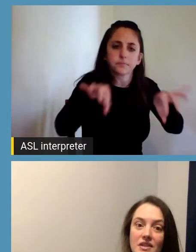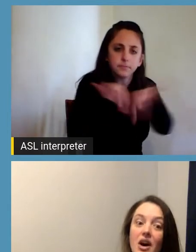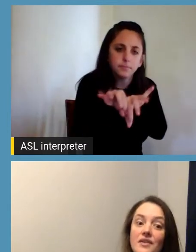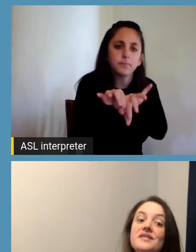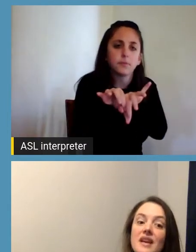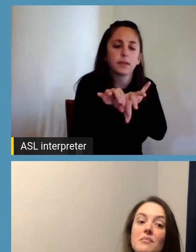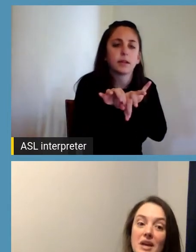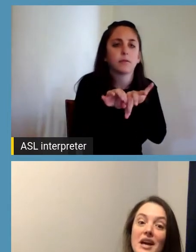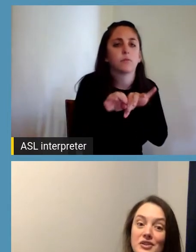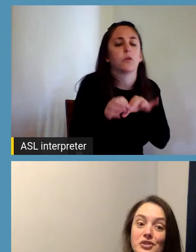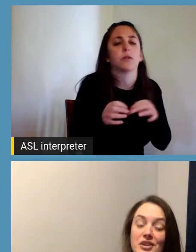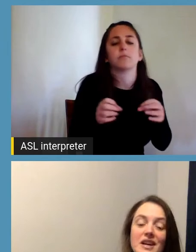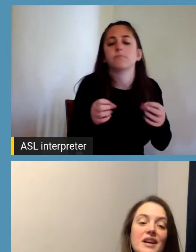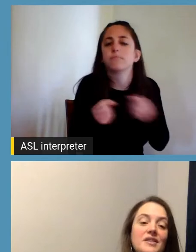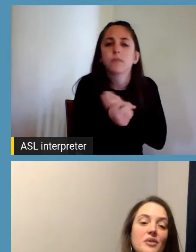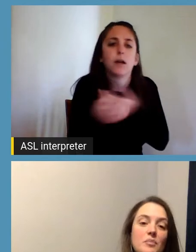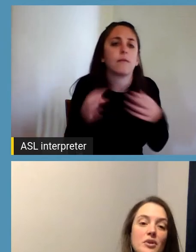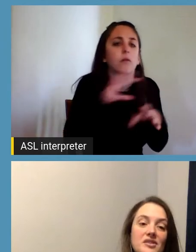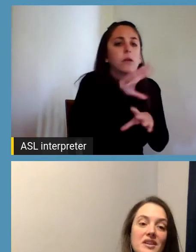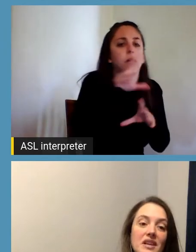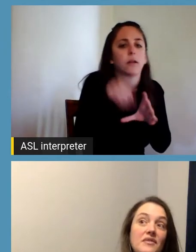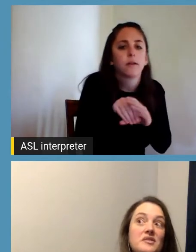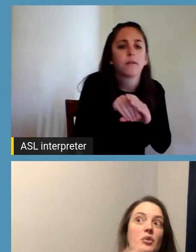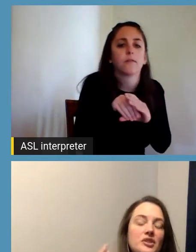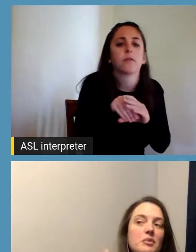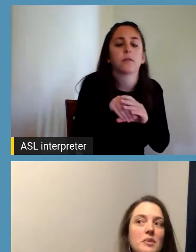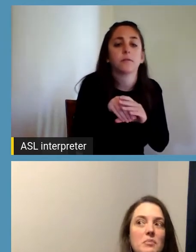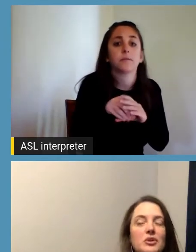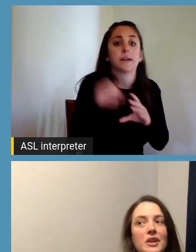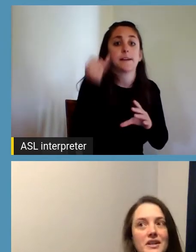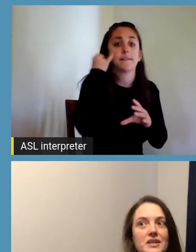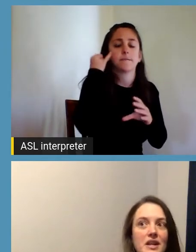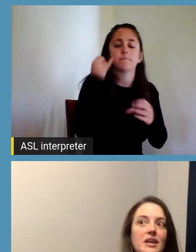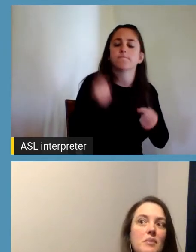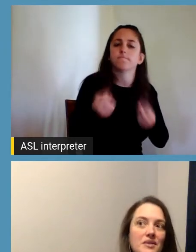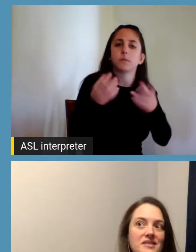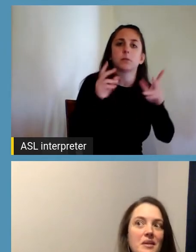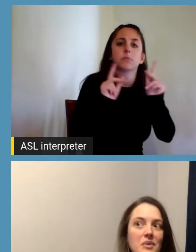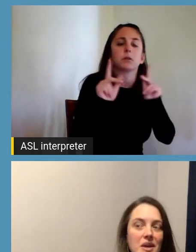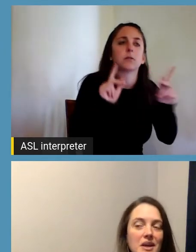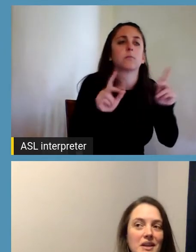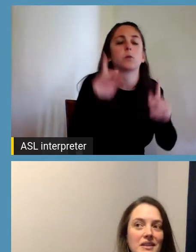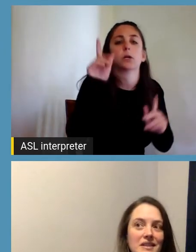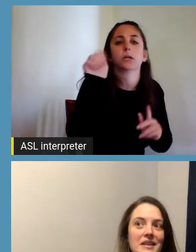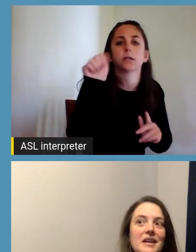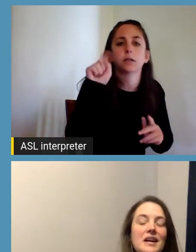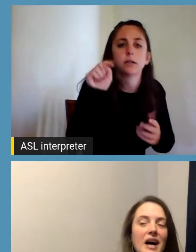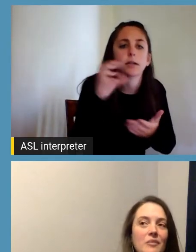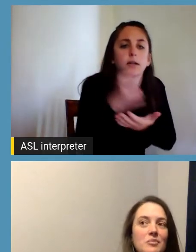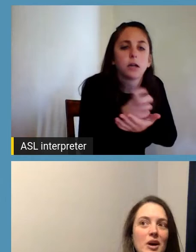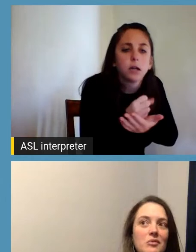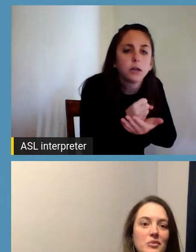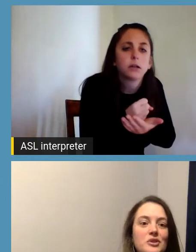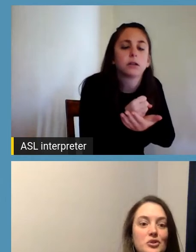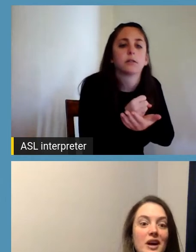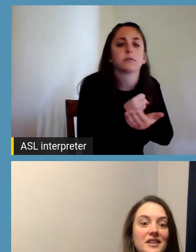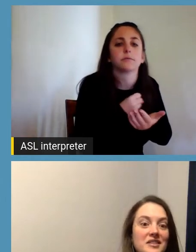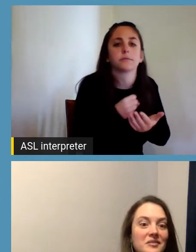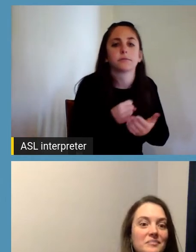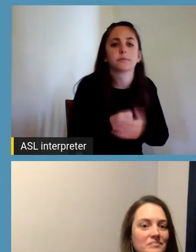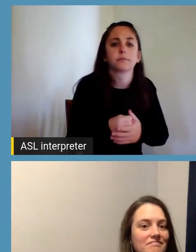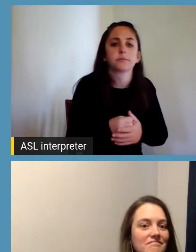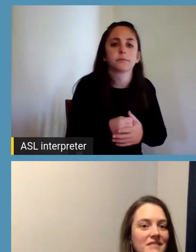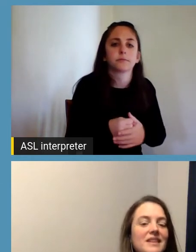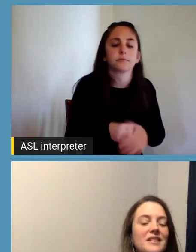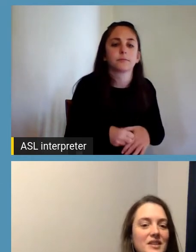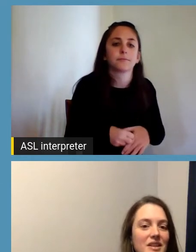involved on the same page. So the person, if there's multiple people collecting data about the same thing, I would probably try